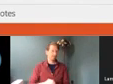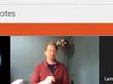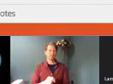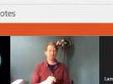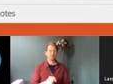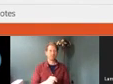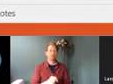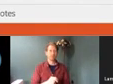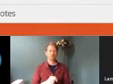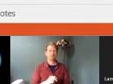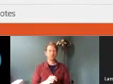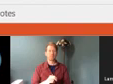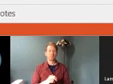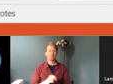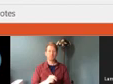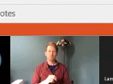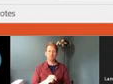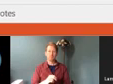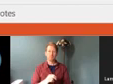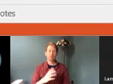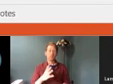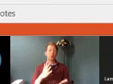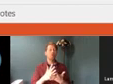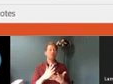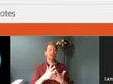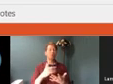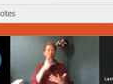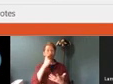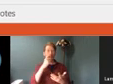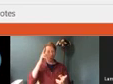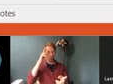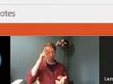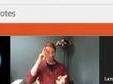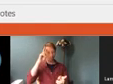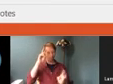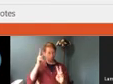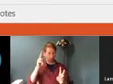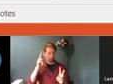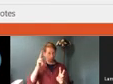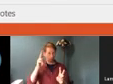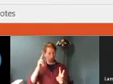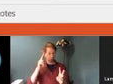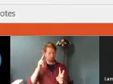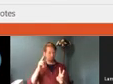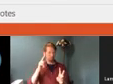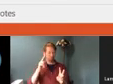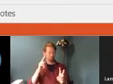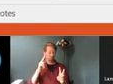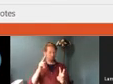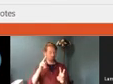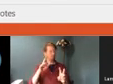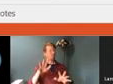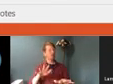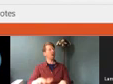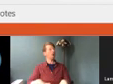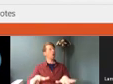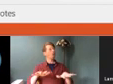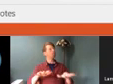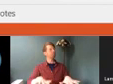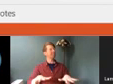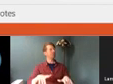separation we would see. And then we could provide either by each region or for the whole British Isles the frequencies, how